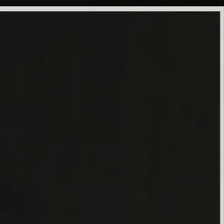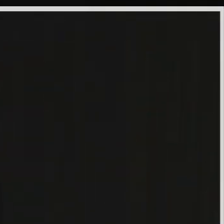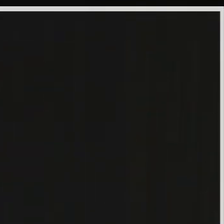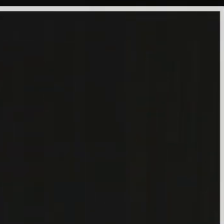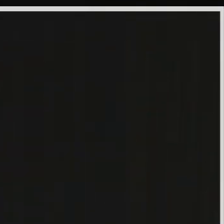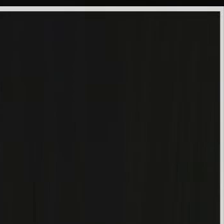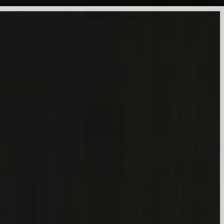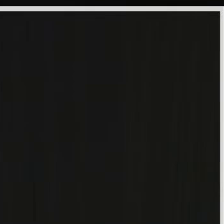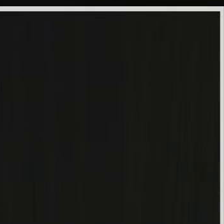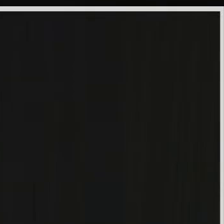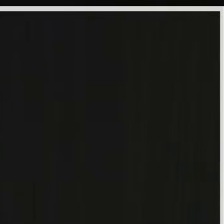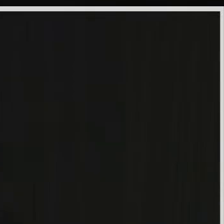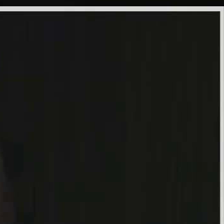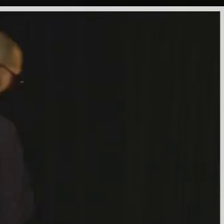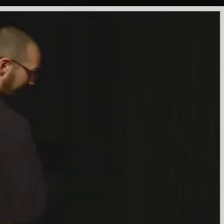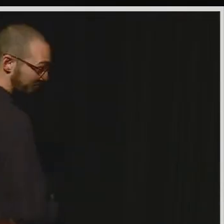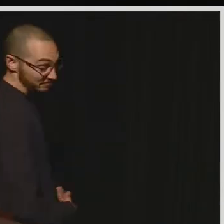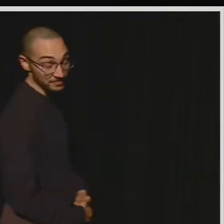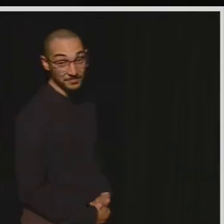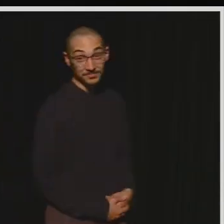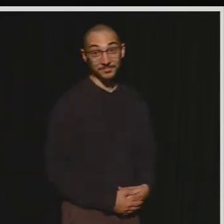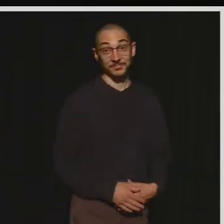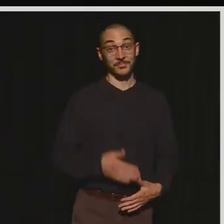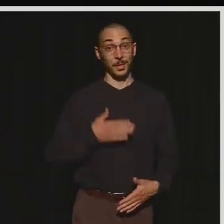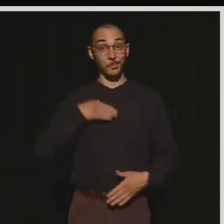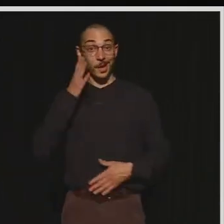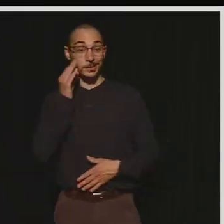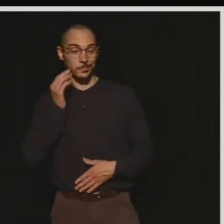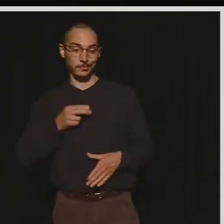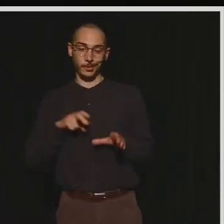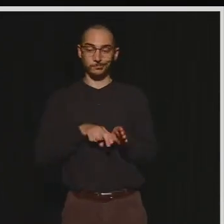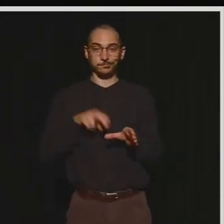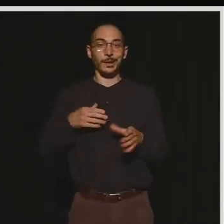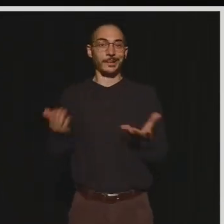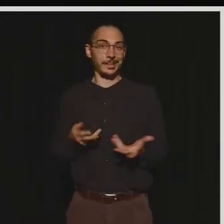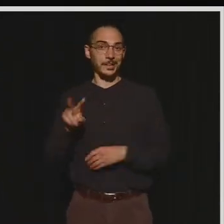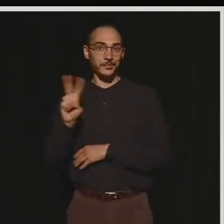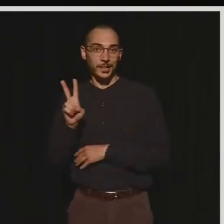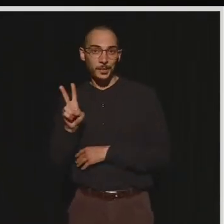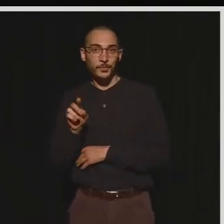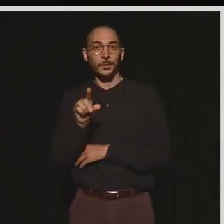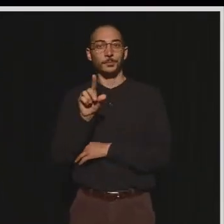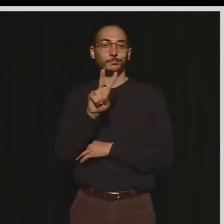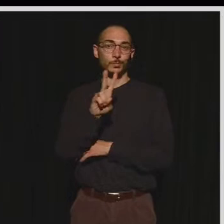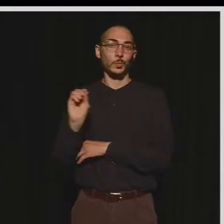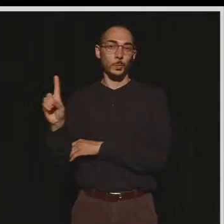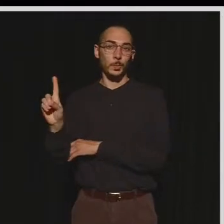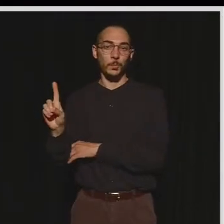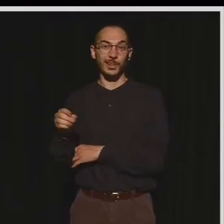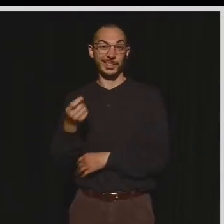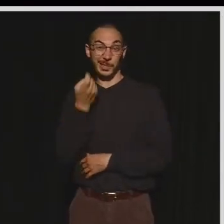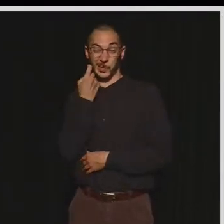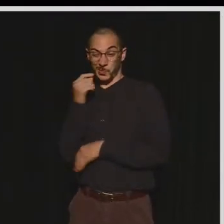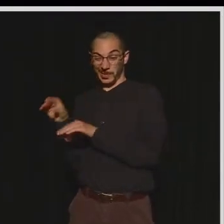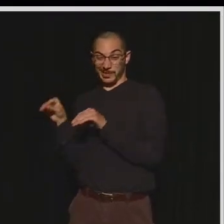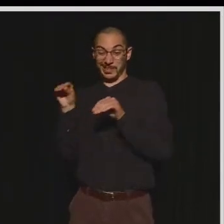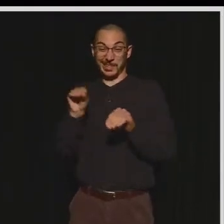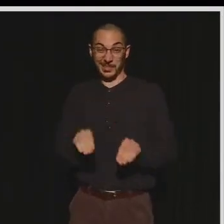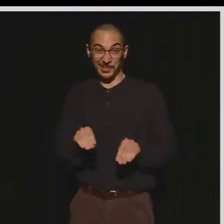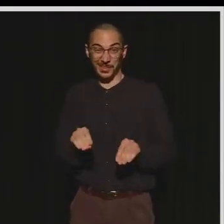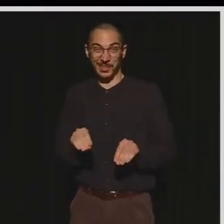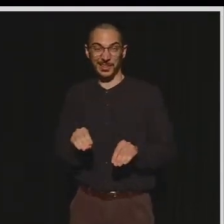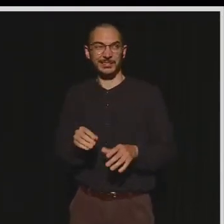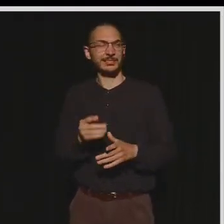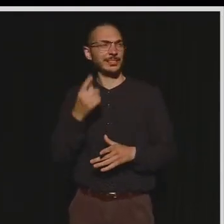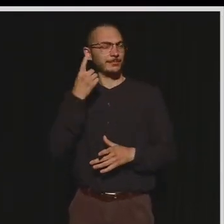I actually came out in Vancouver. It was October 2001. I was just moving here in September. Actually, I